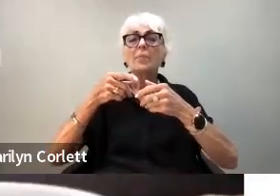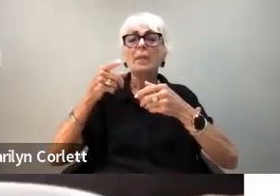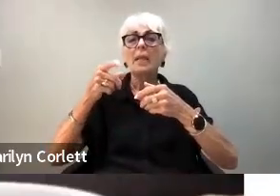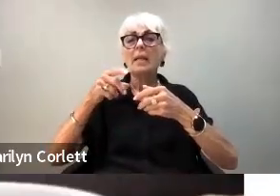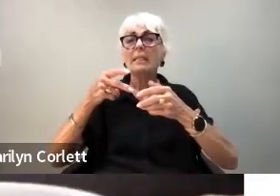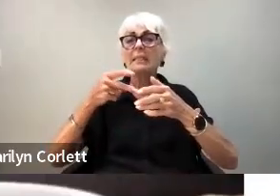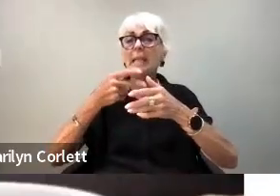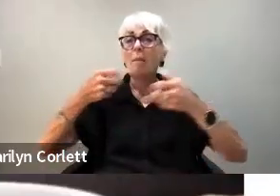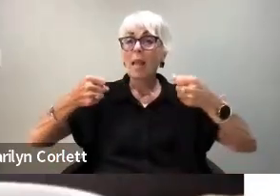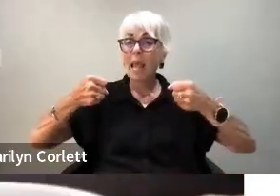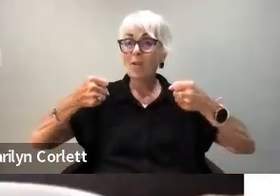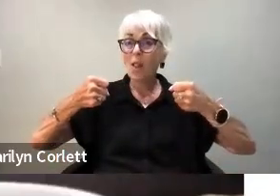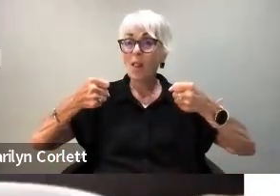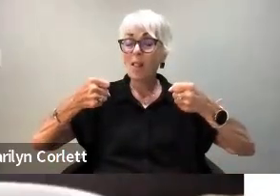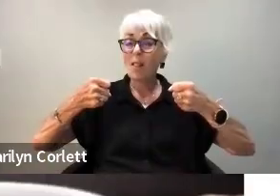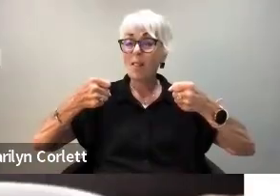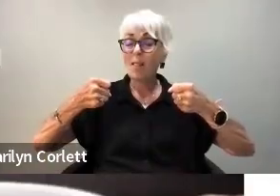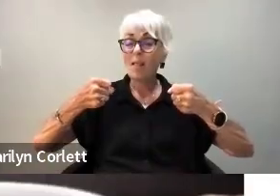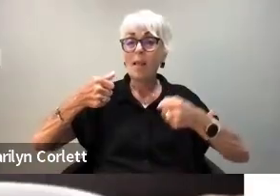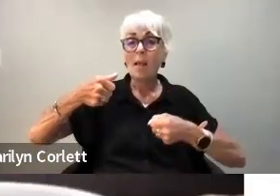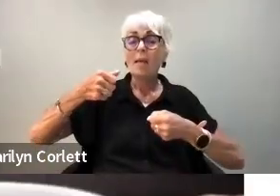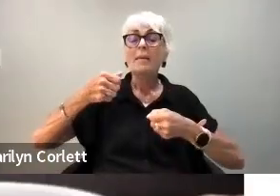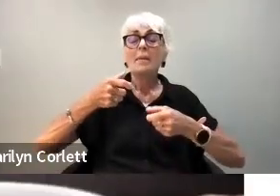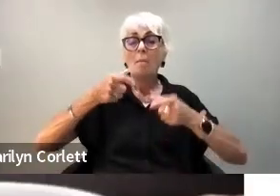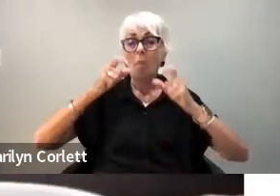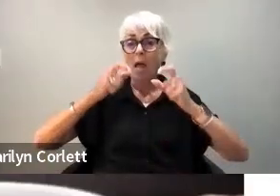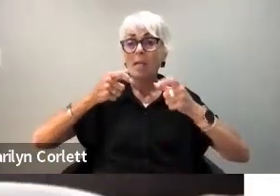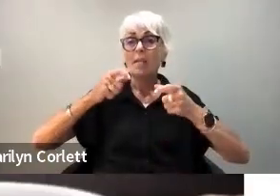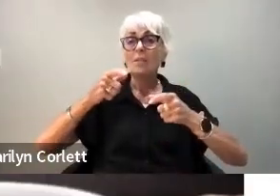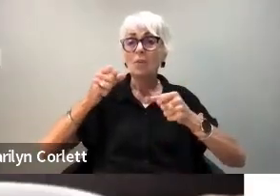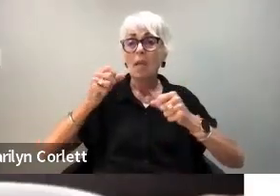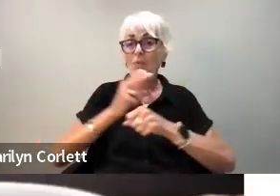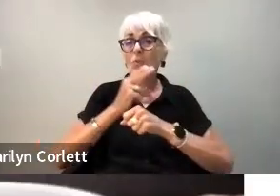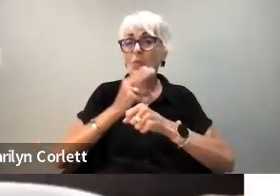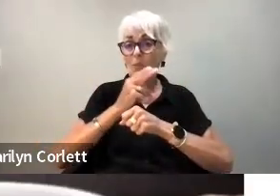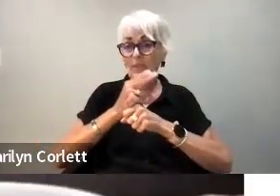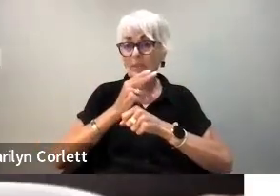well. You can use both hands to lift it up and sip out of it.